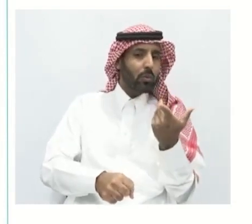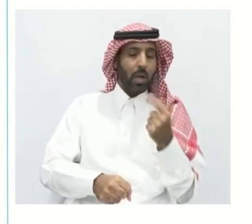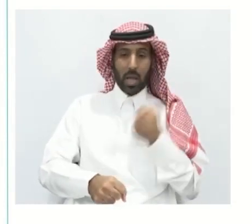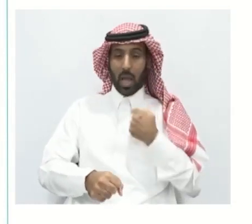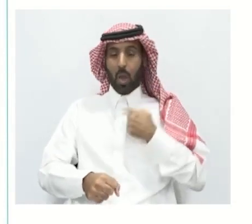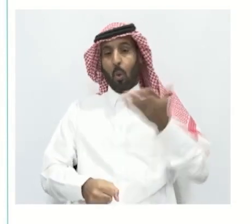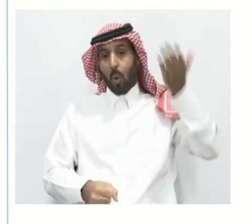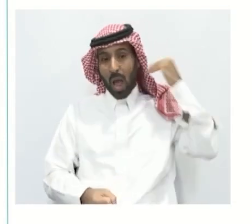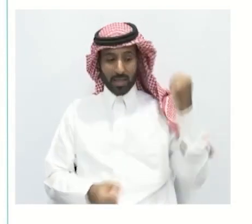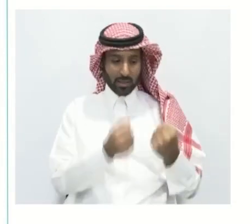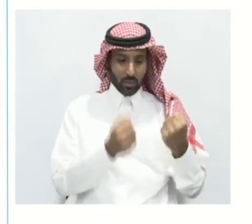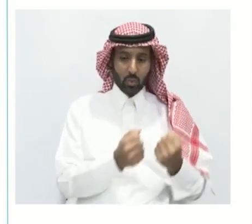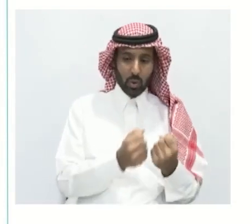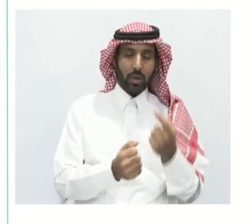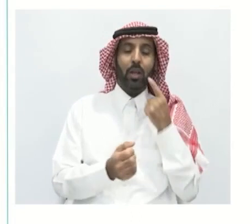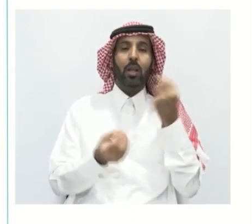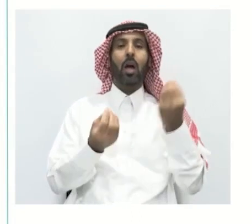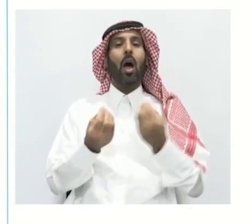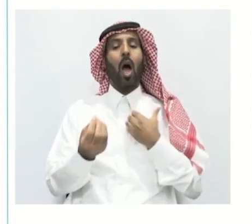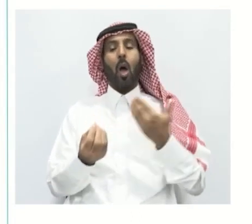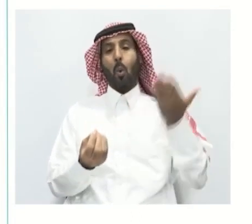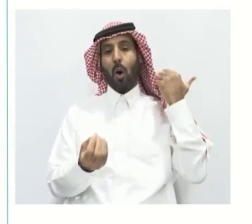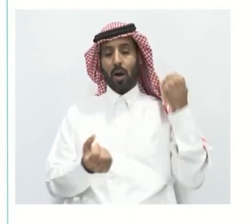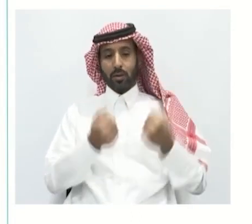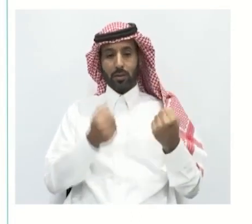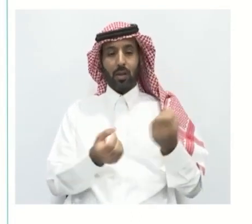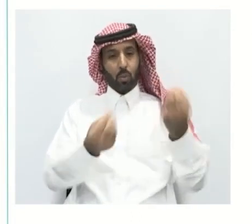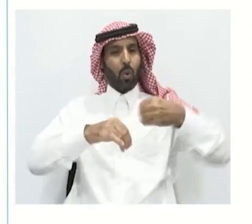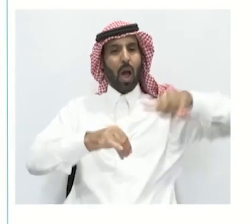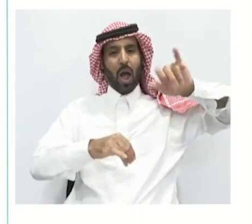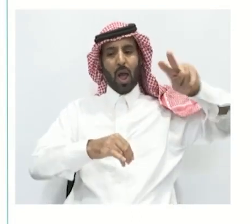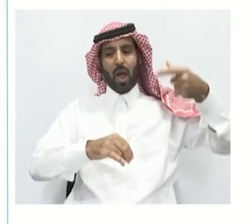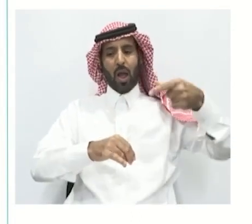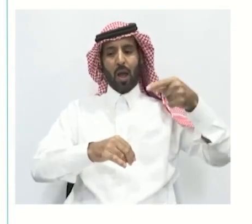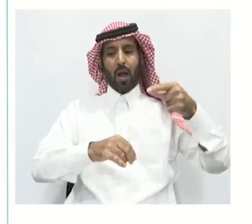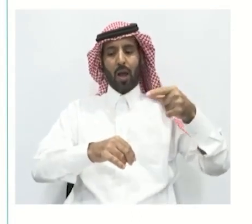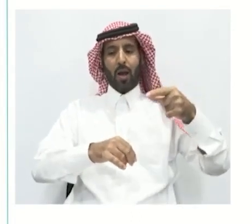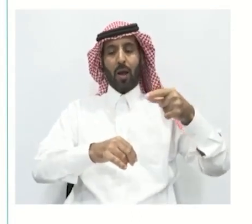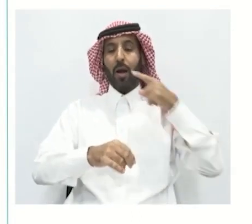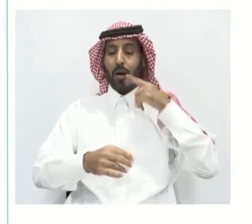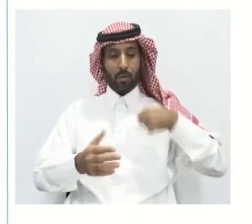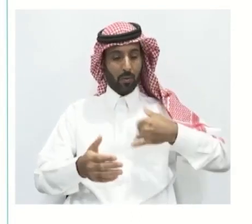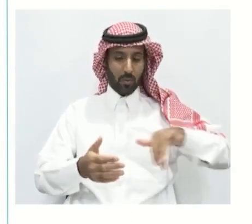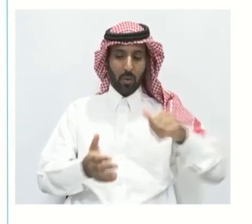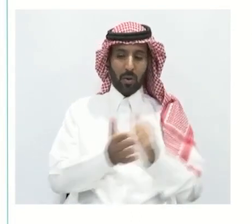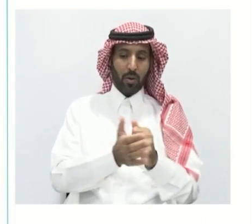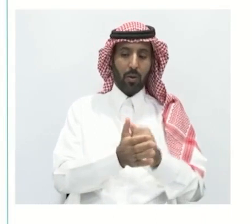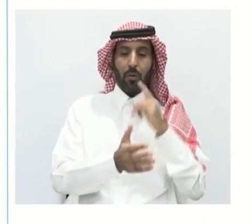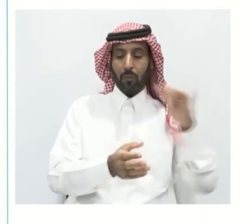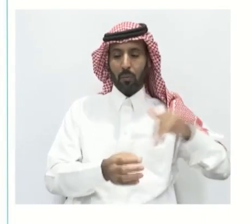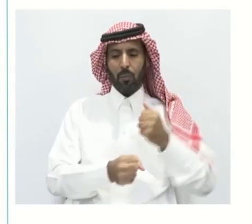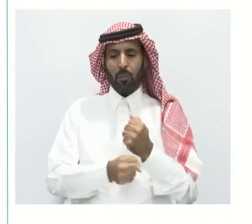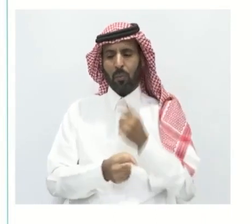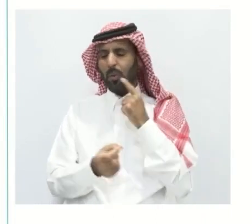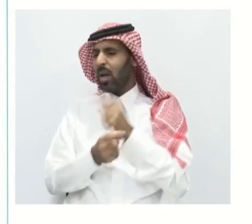the progressive ing. ing always comes with the progressive. I was driving home from work. So you